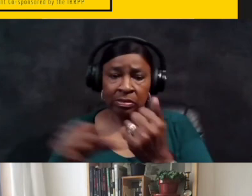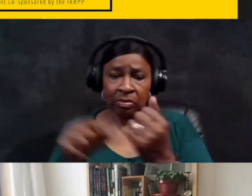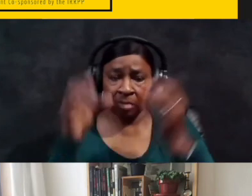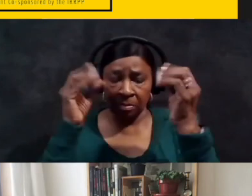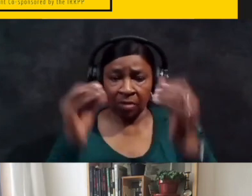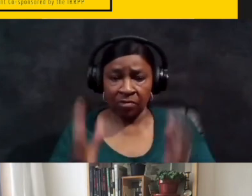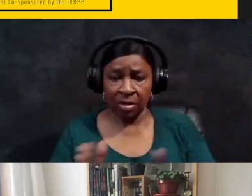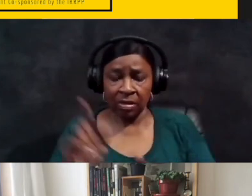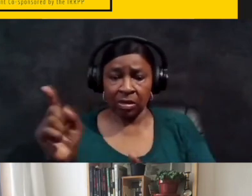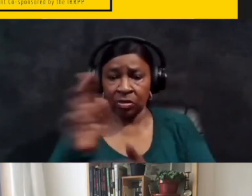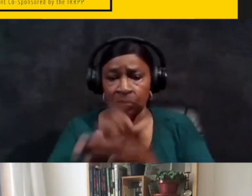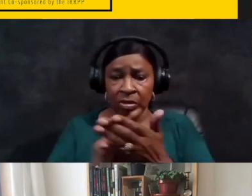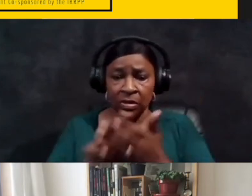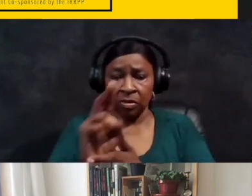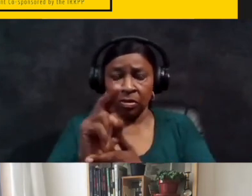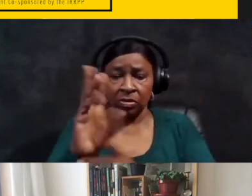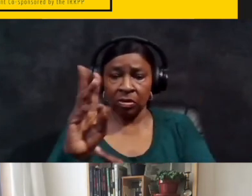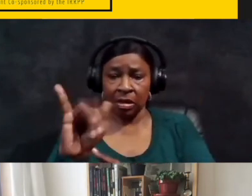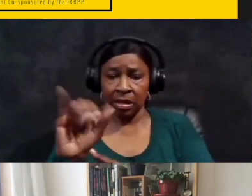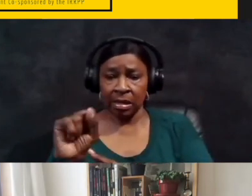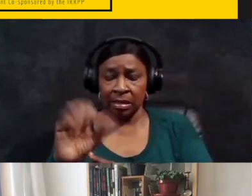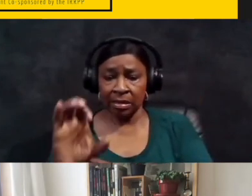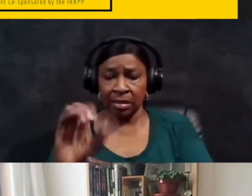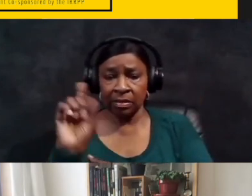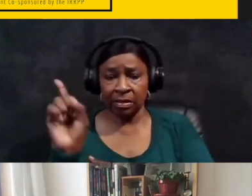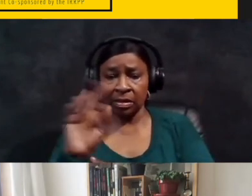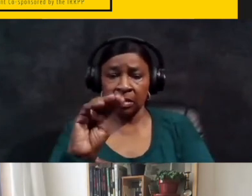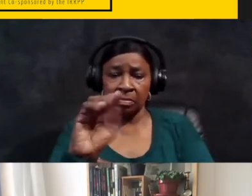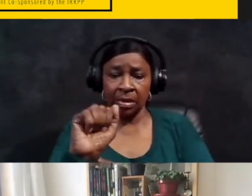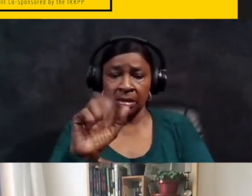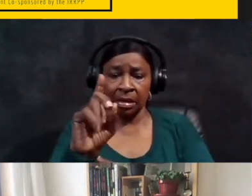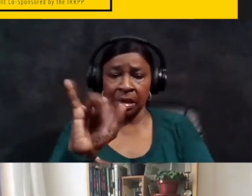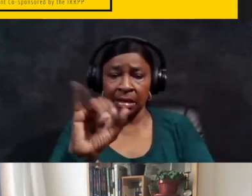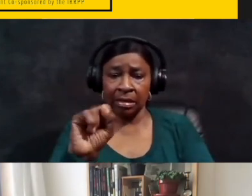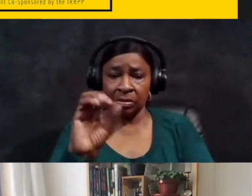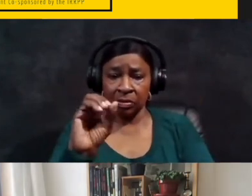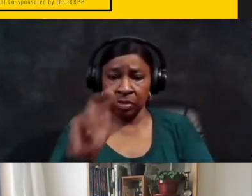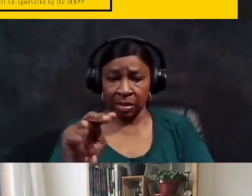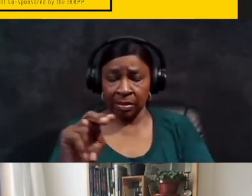of Wisconsin at Madison. And